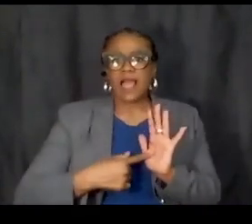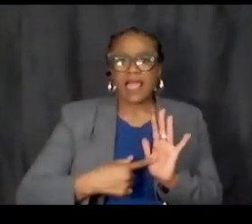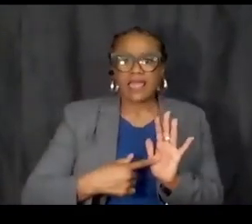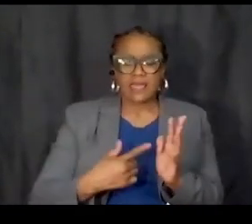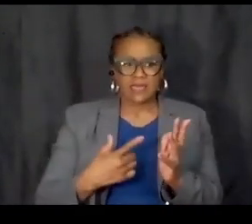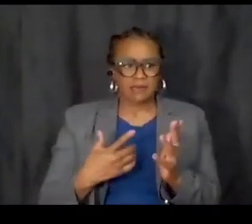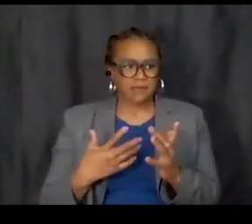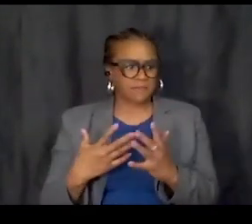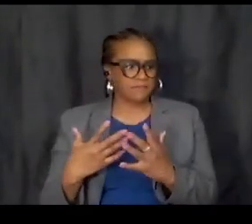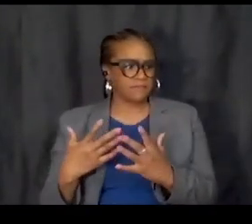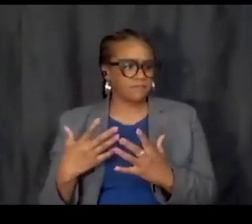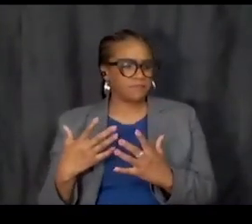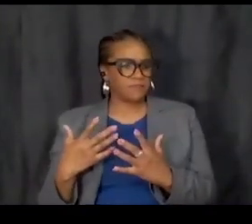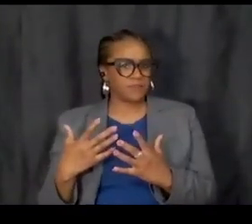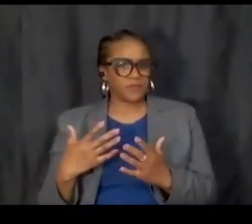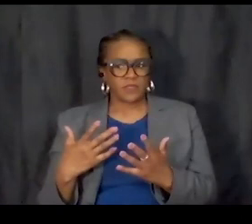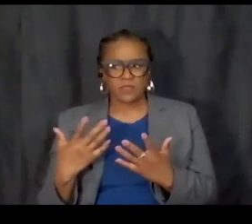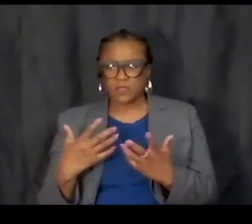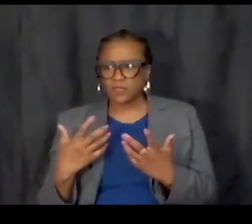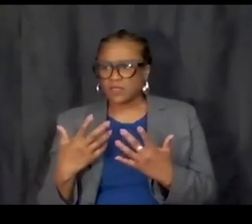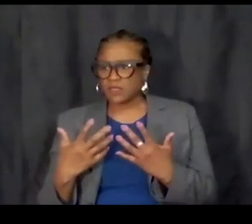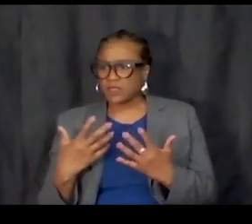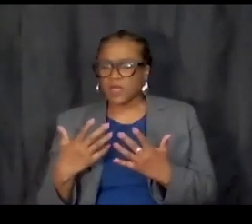a part of my identity.